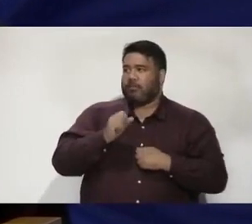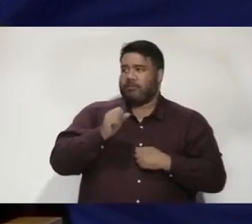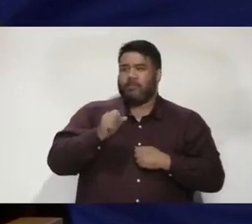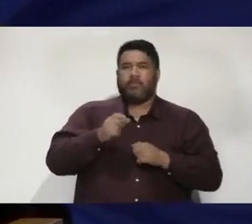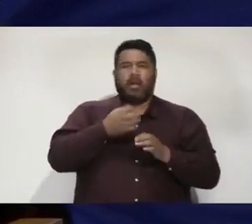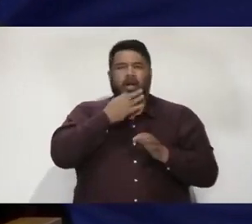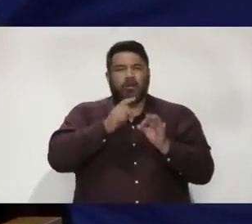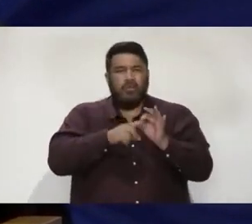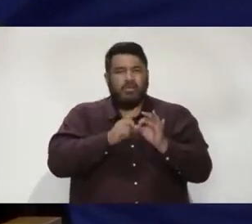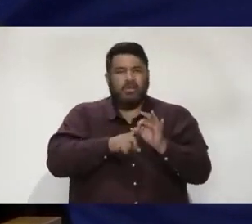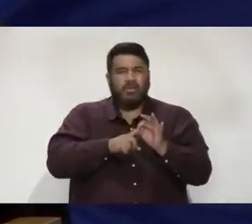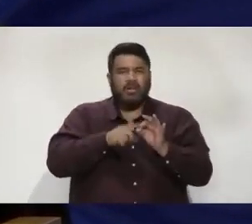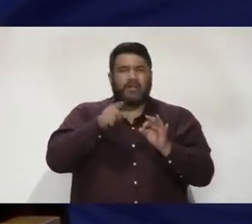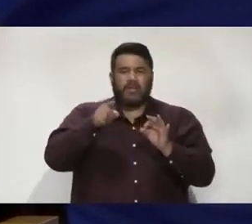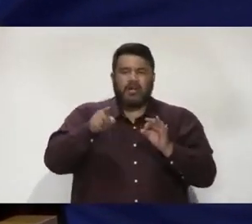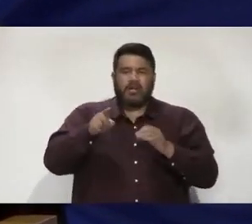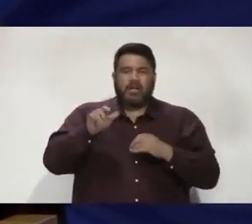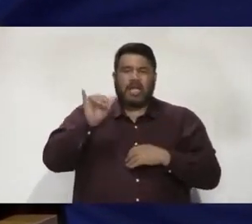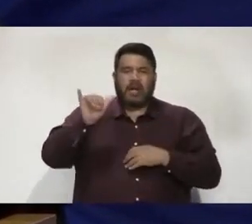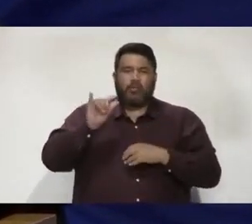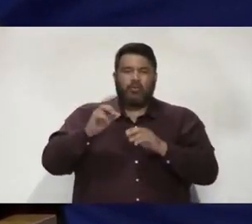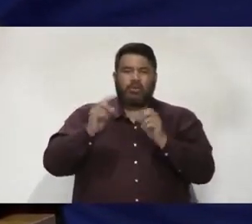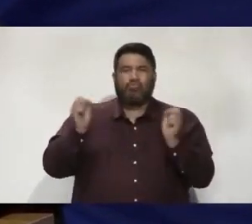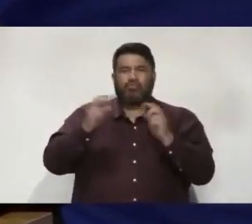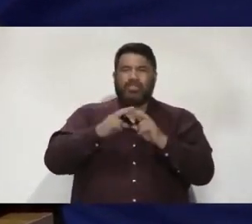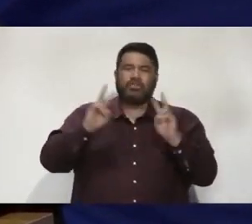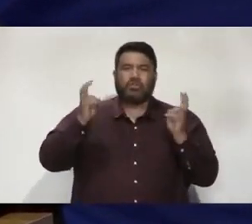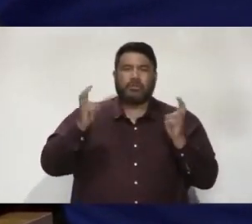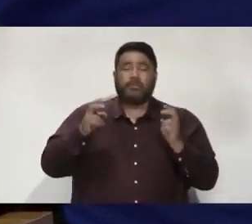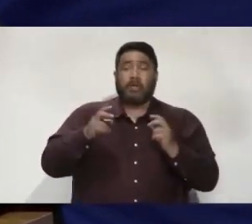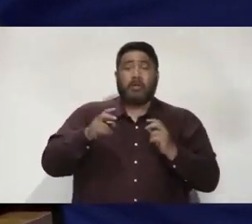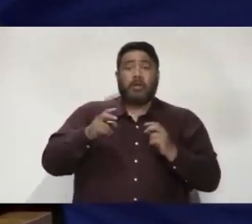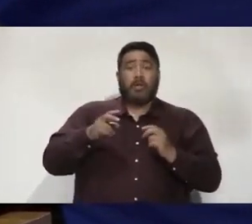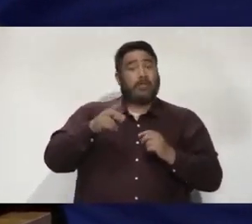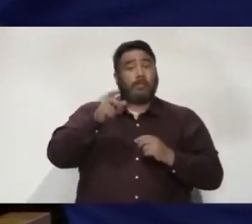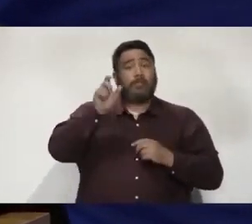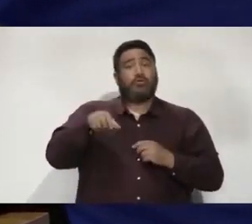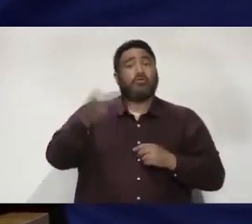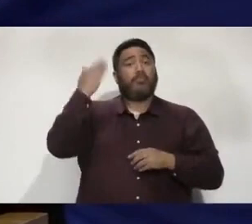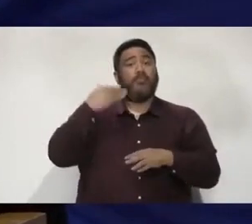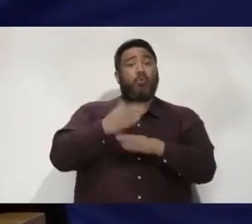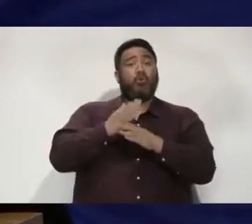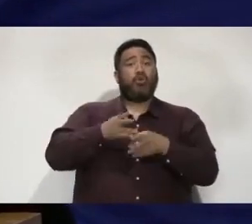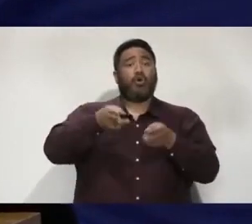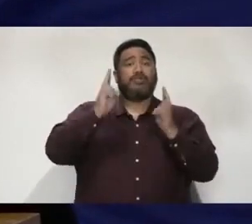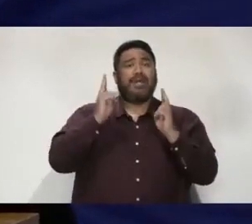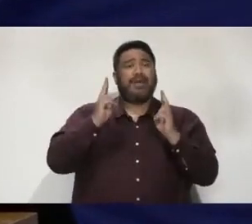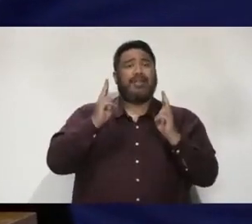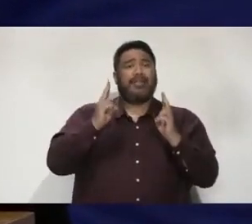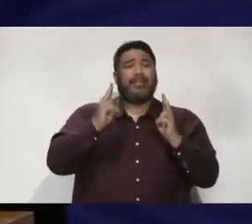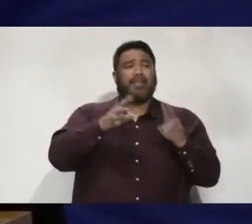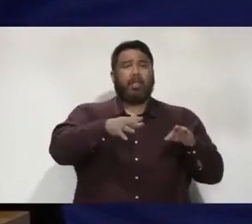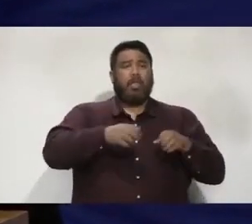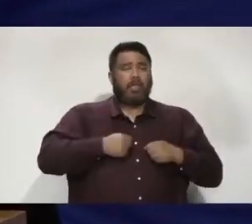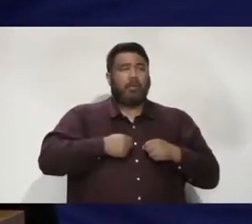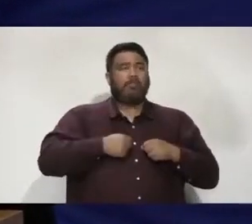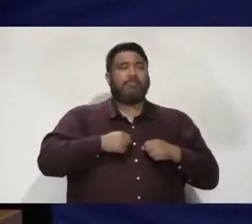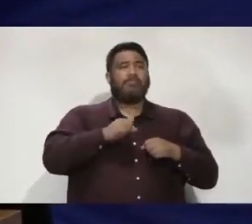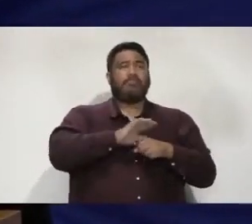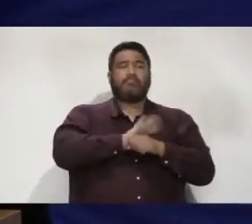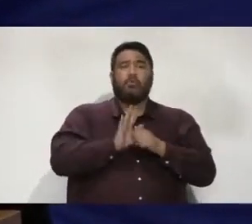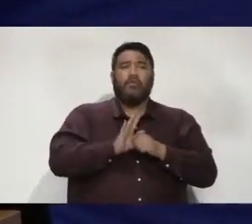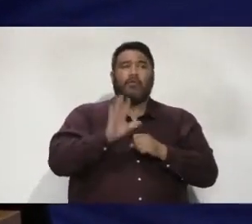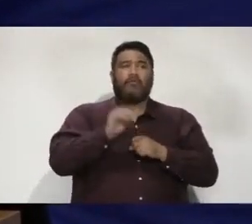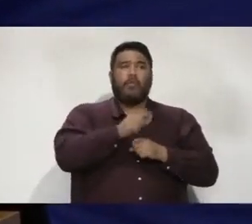still that the Ridges maintenance worker was infected in the lift? That seems the most likely. So